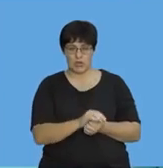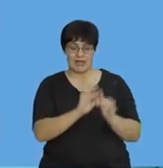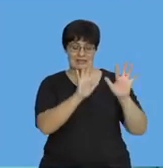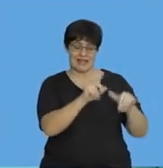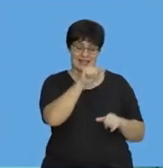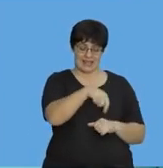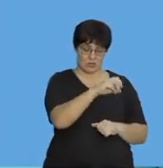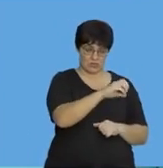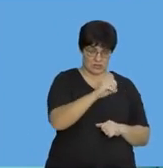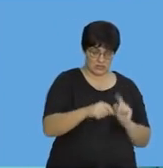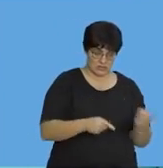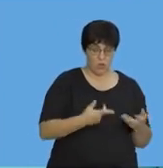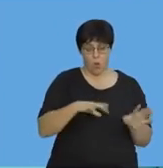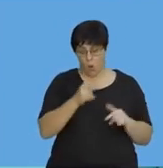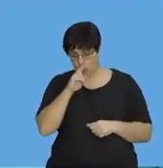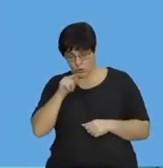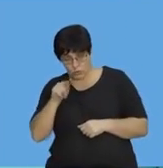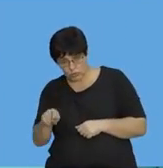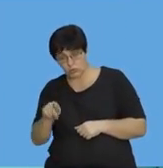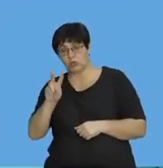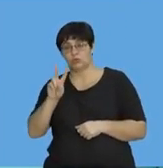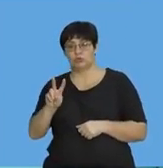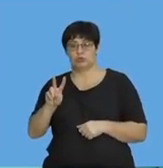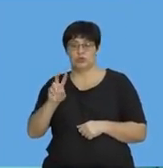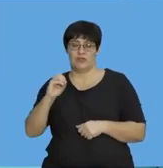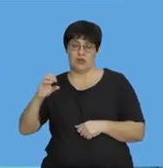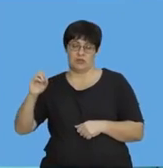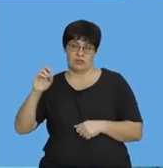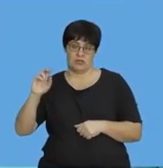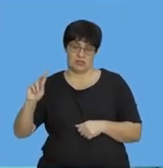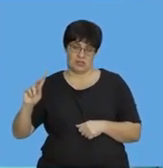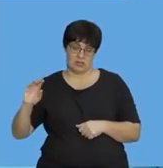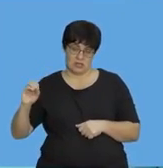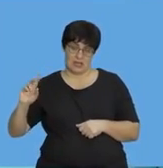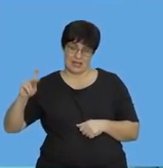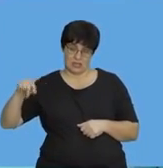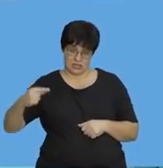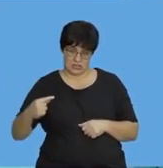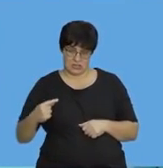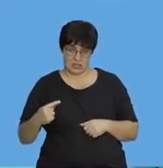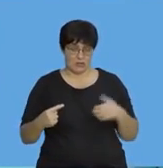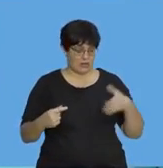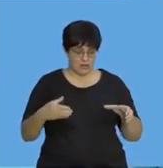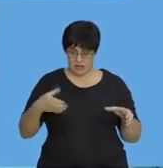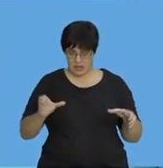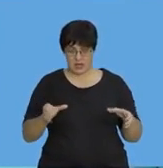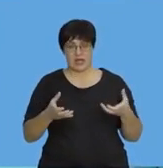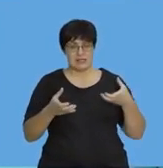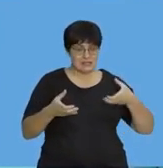at the 10,000 kilogram car, or I have to look at the 2,000 kilogram car and then work them